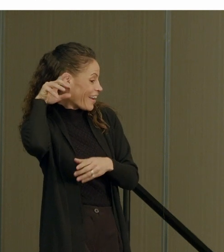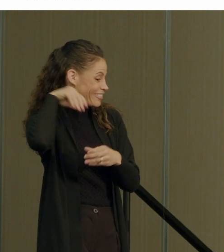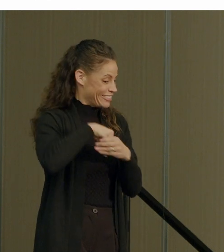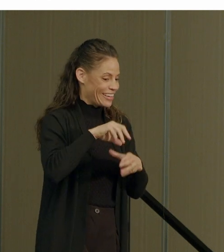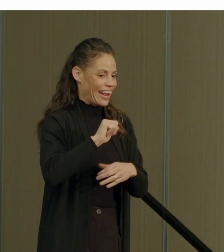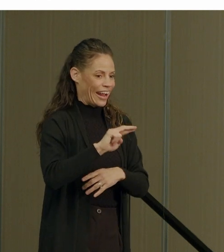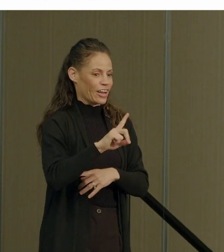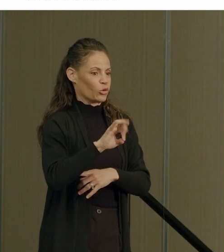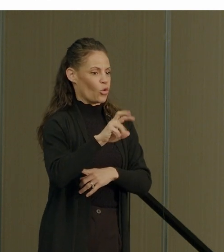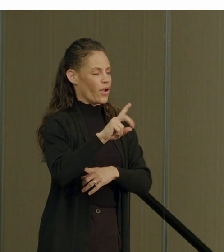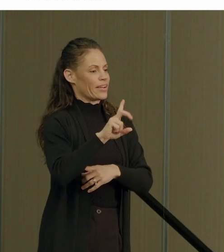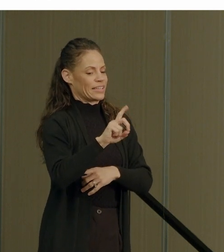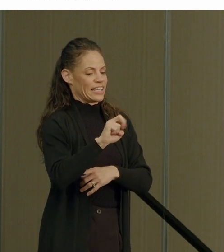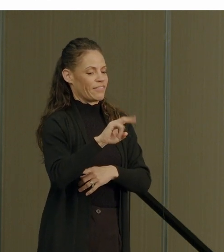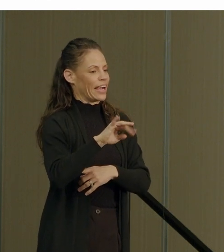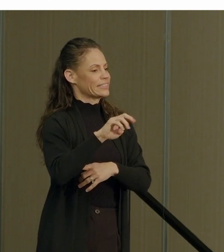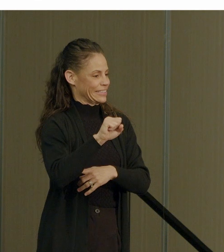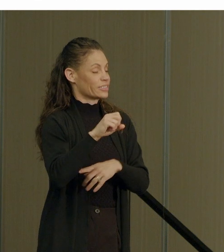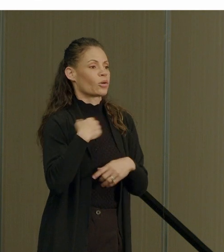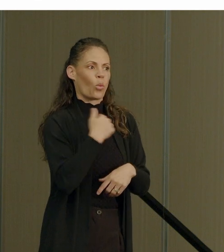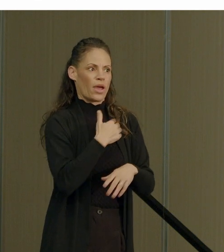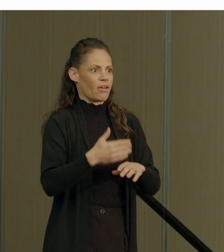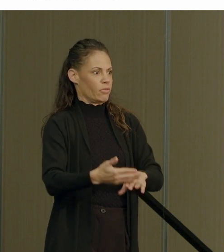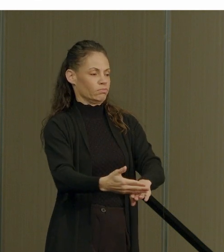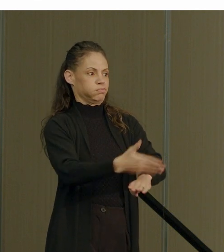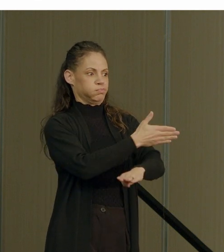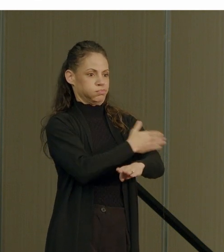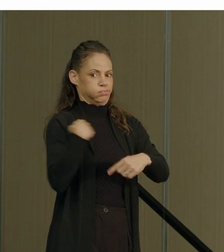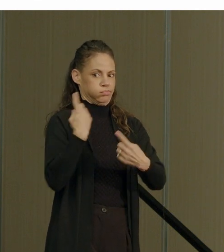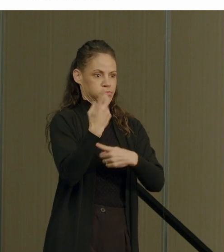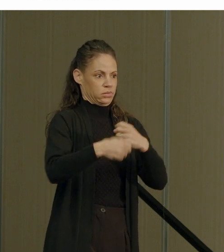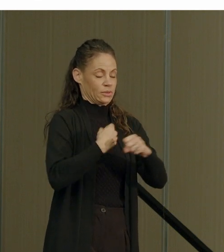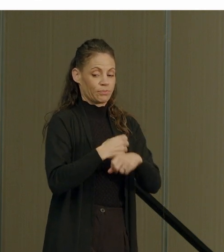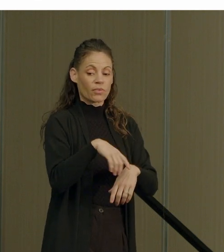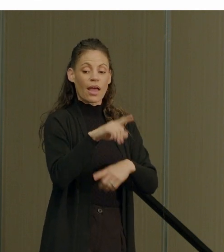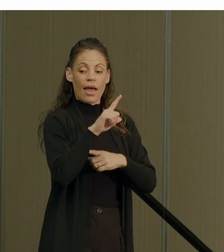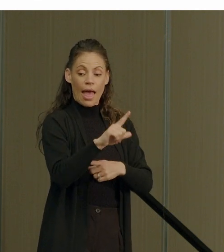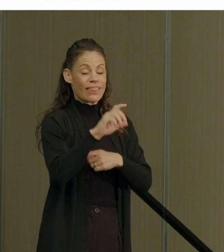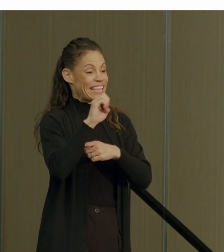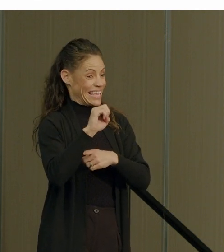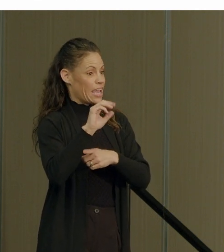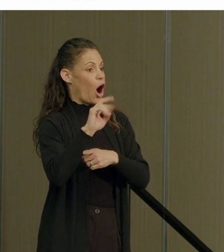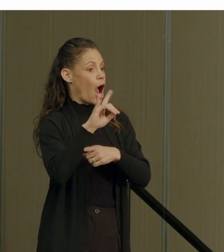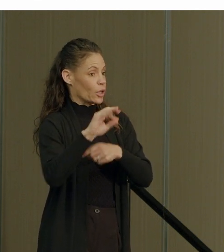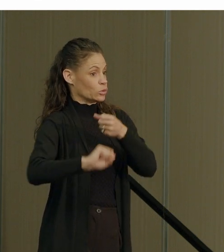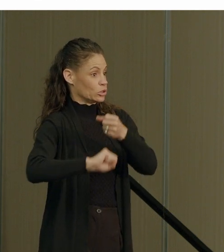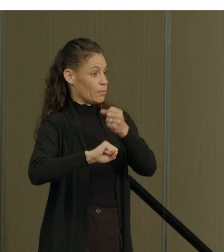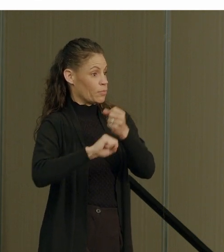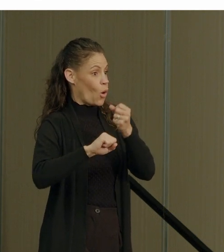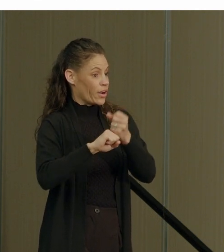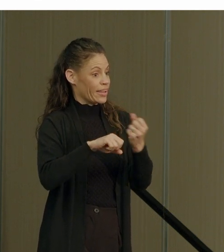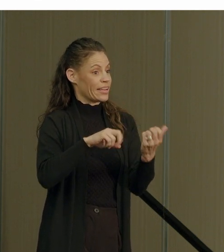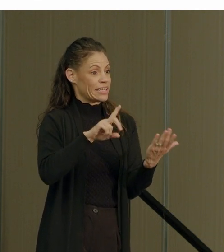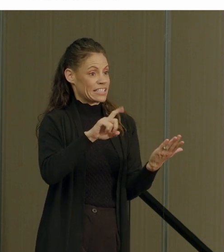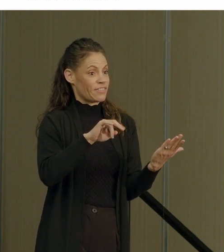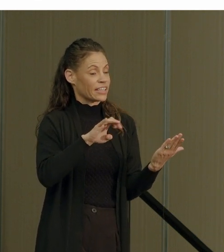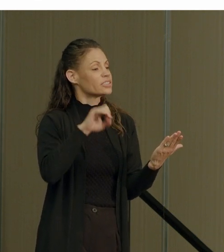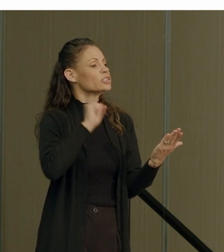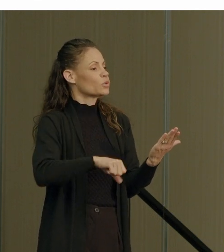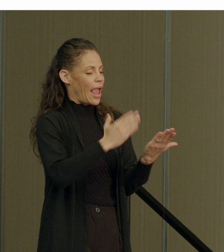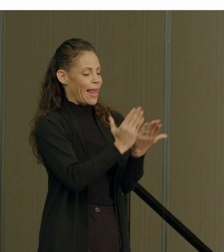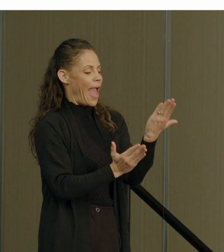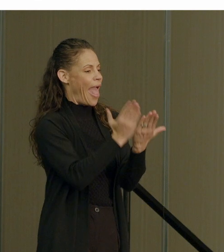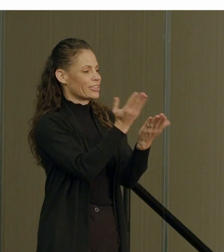way. For all hearing aid devices that are LE audio supported, you will now be able to do hands-free calling by selecting your hearing